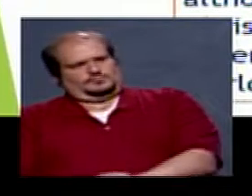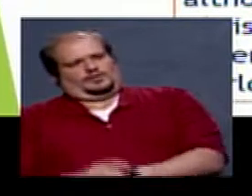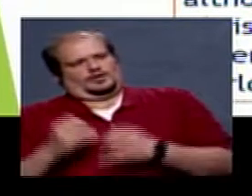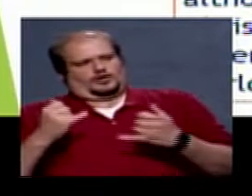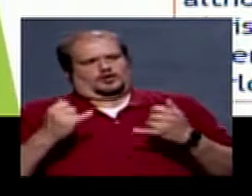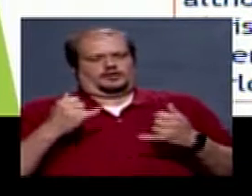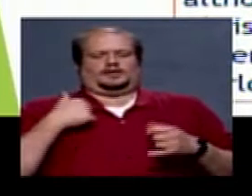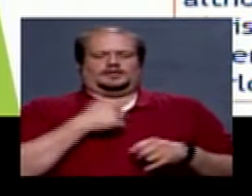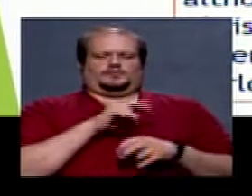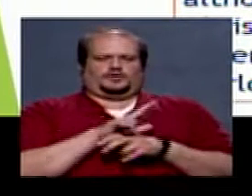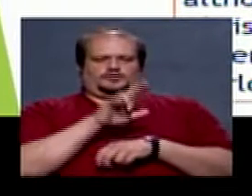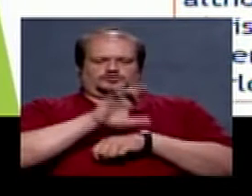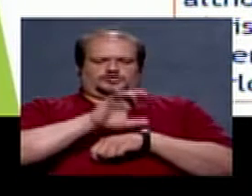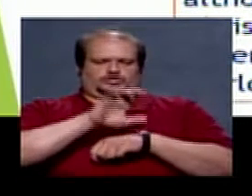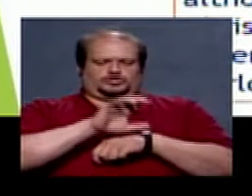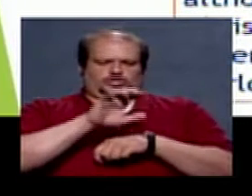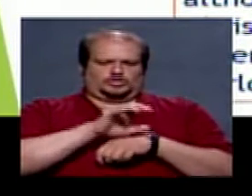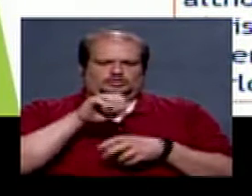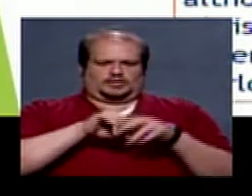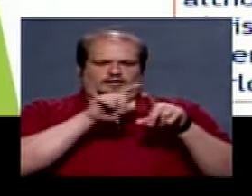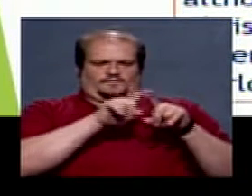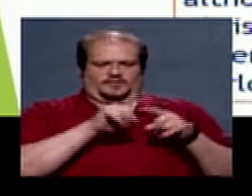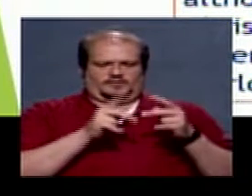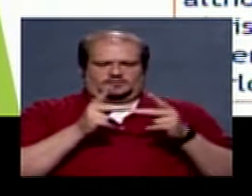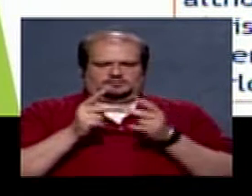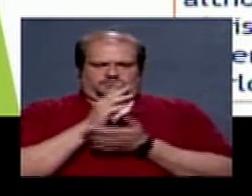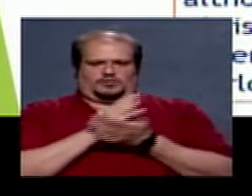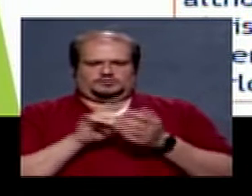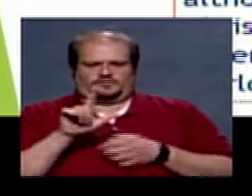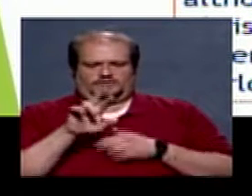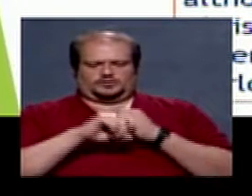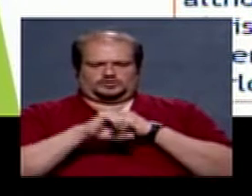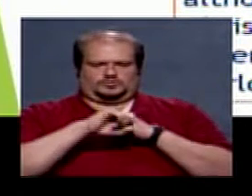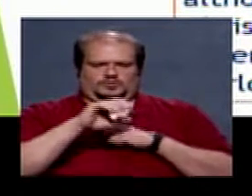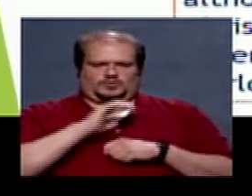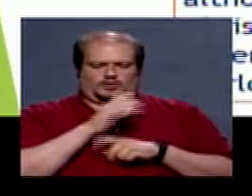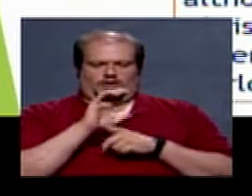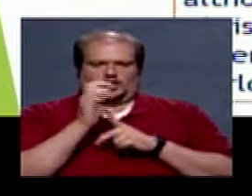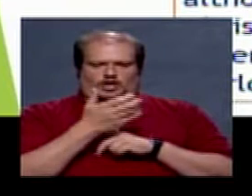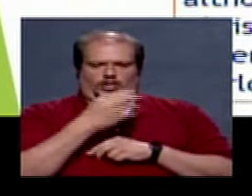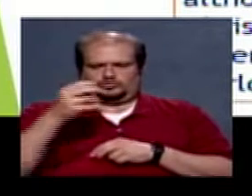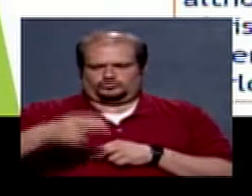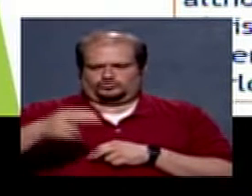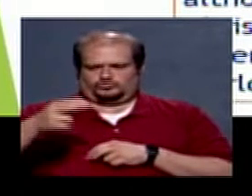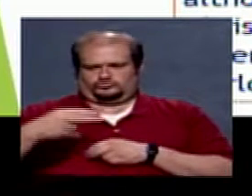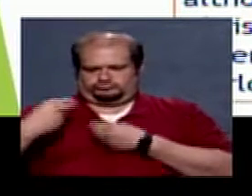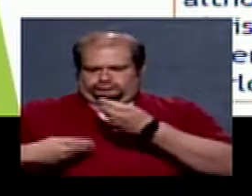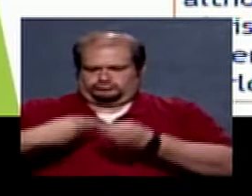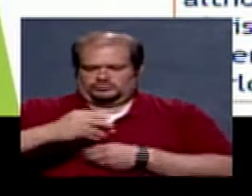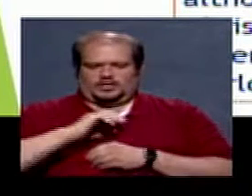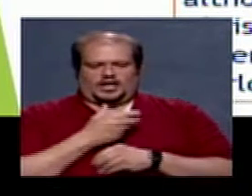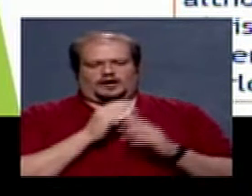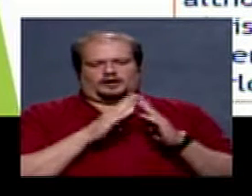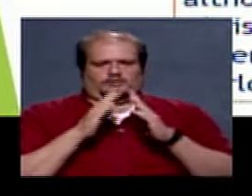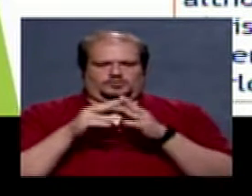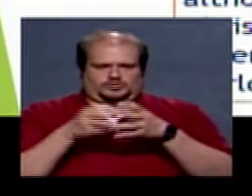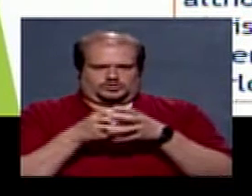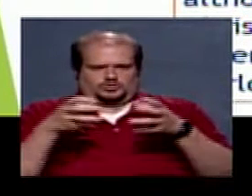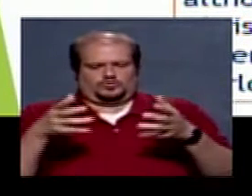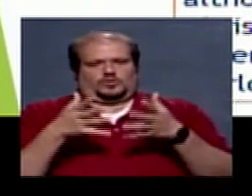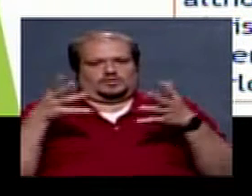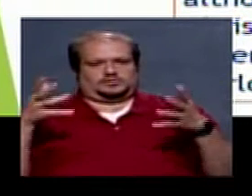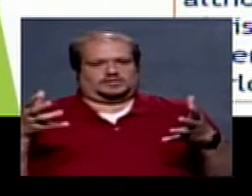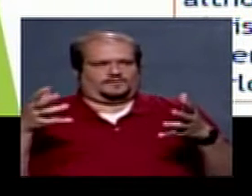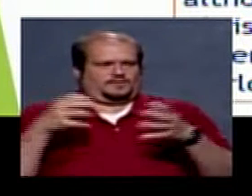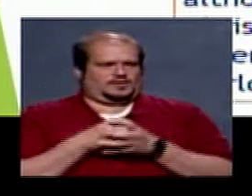Currently, we have been using church facilities in various parts of Little Rock to promote our culture and heritage. Our community has grown